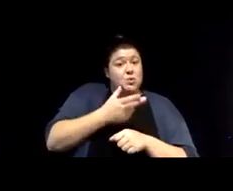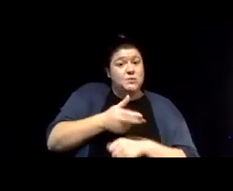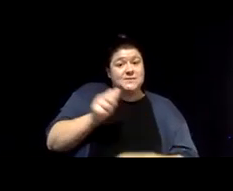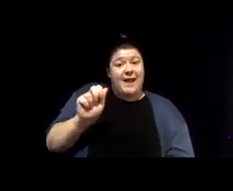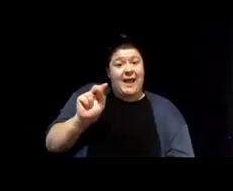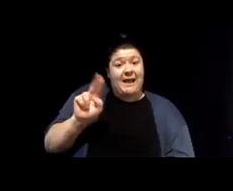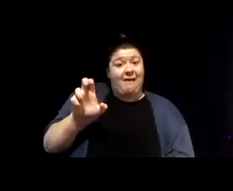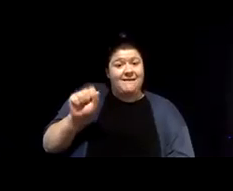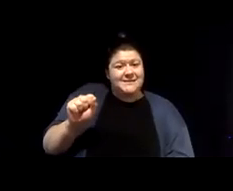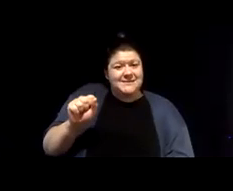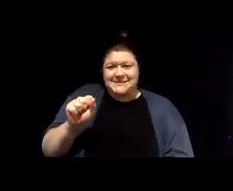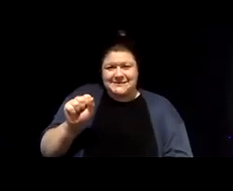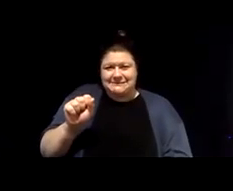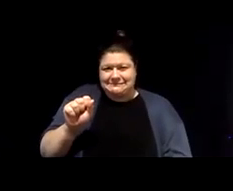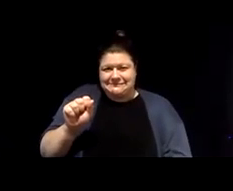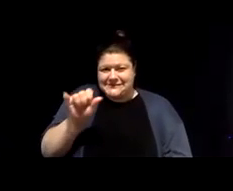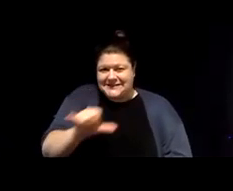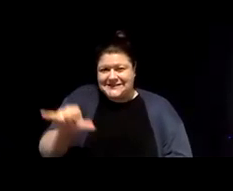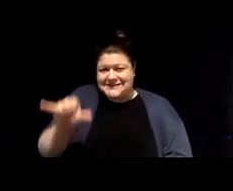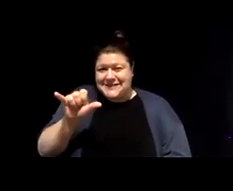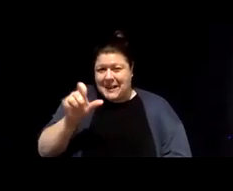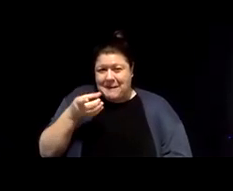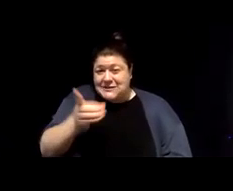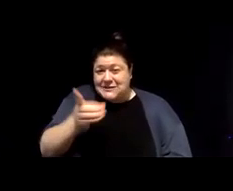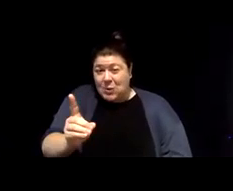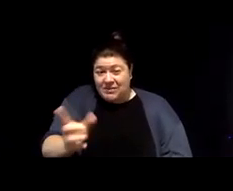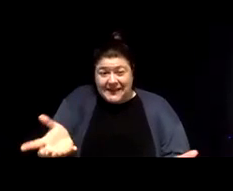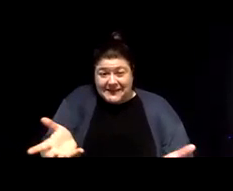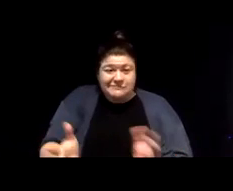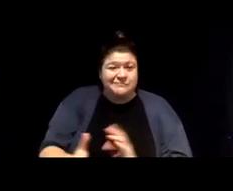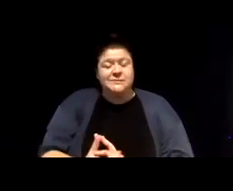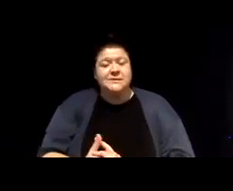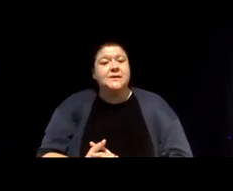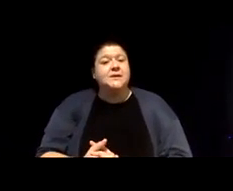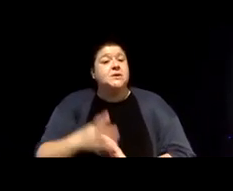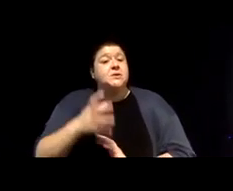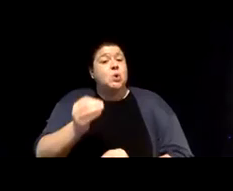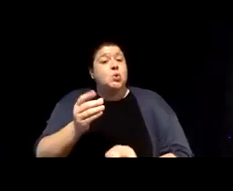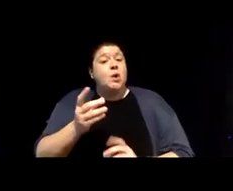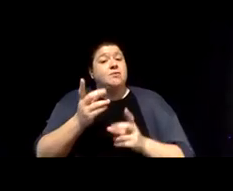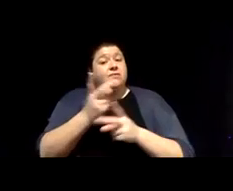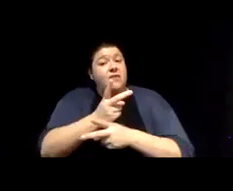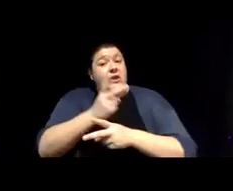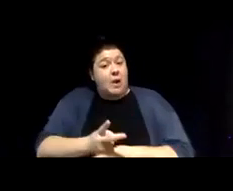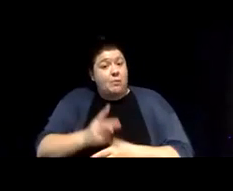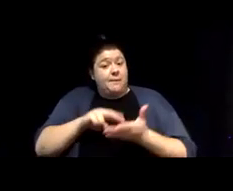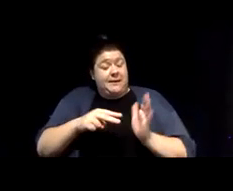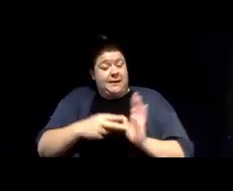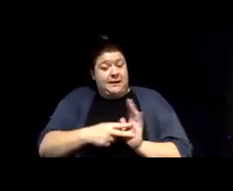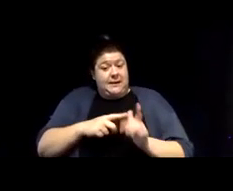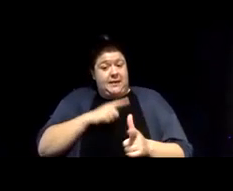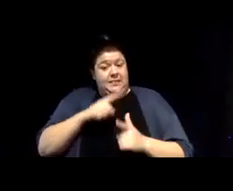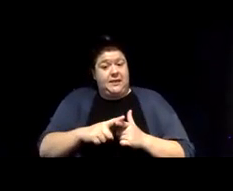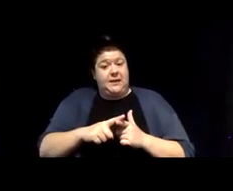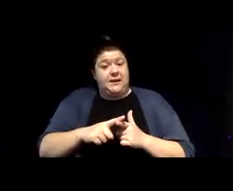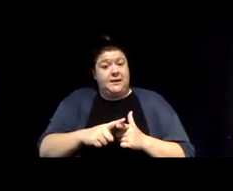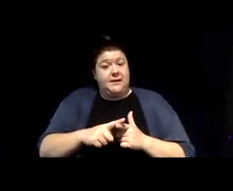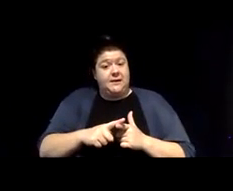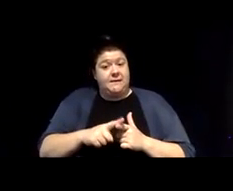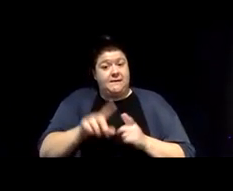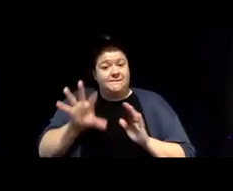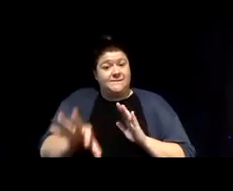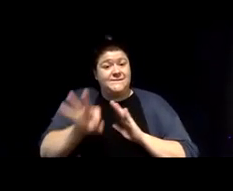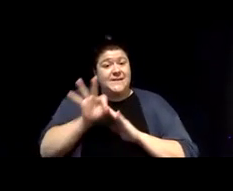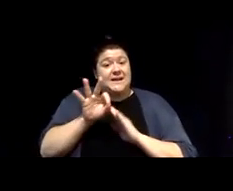you have to do then is derive the meaning of what's being said and take that meaning and then find an